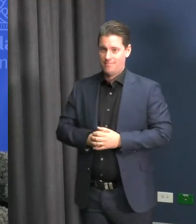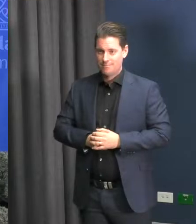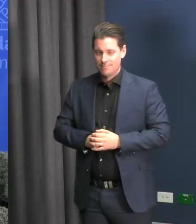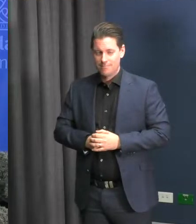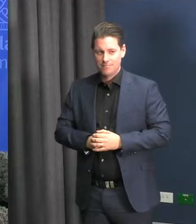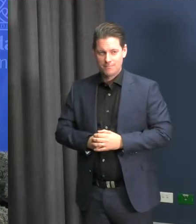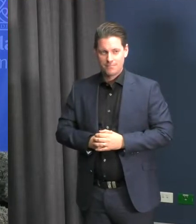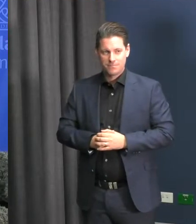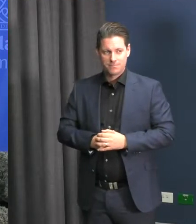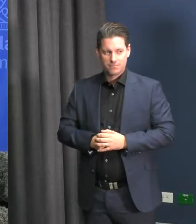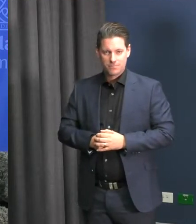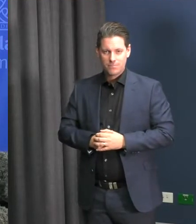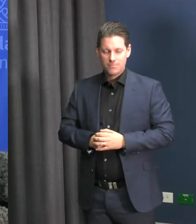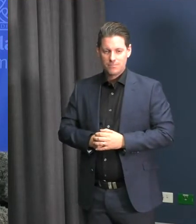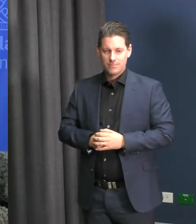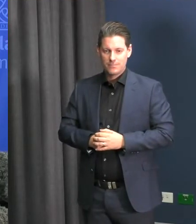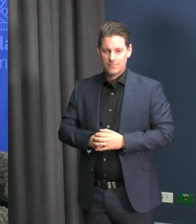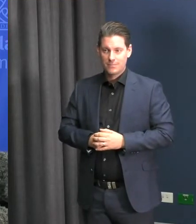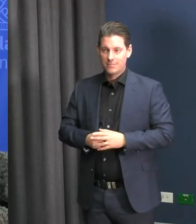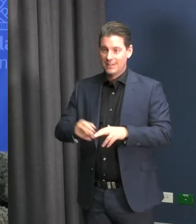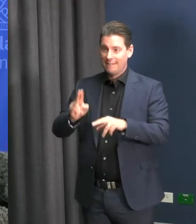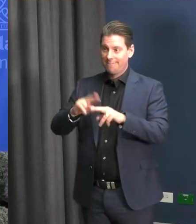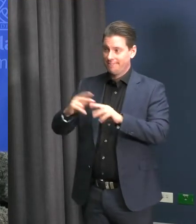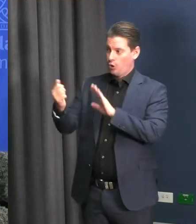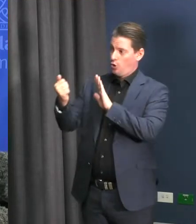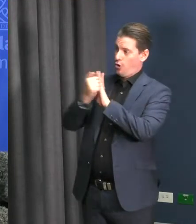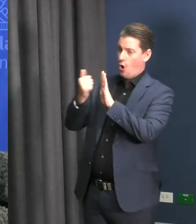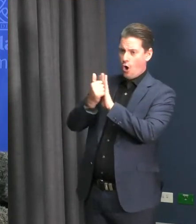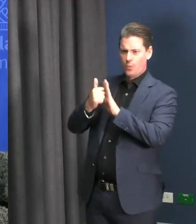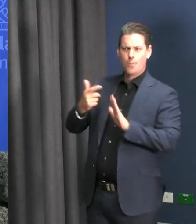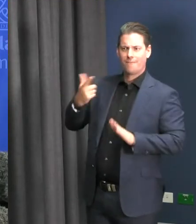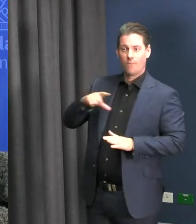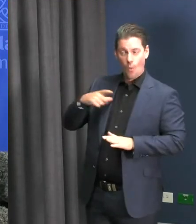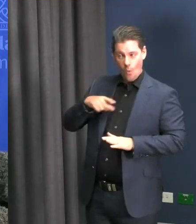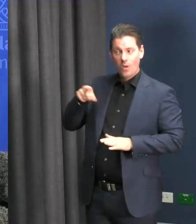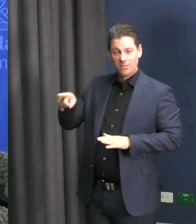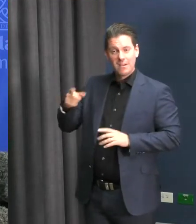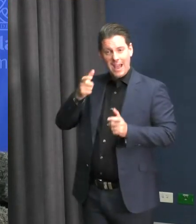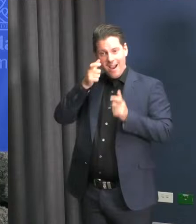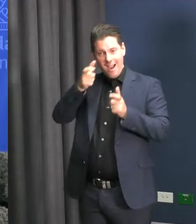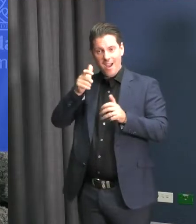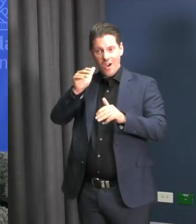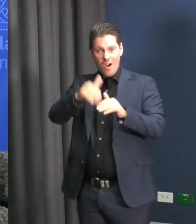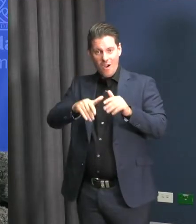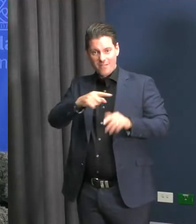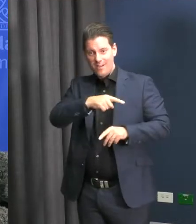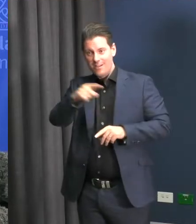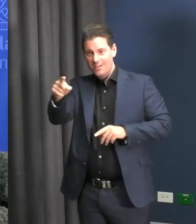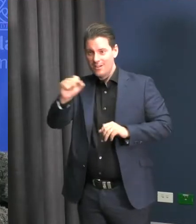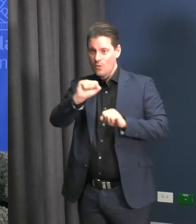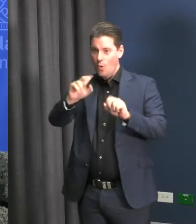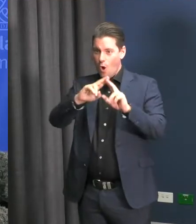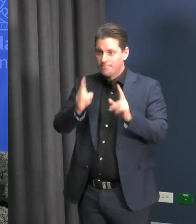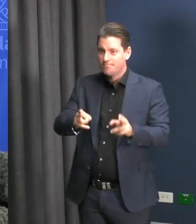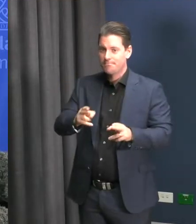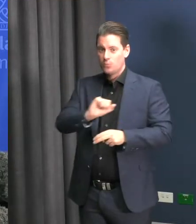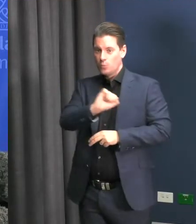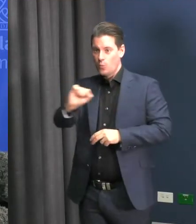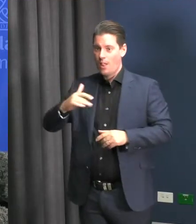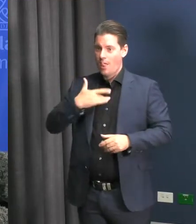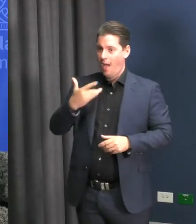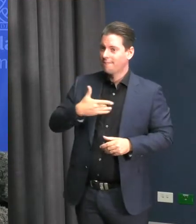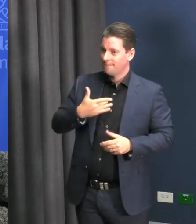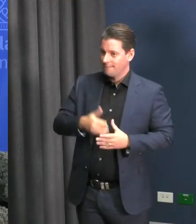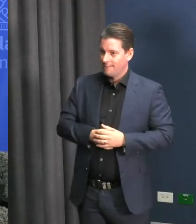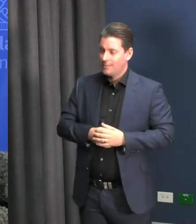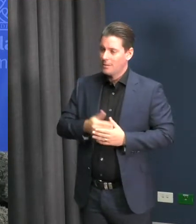ahead. If somebody's knocking at your door, they're there because they care about you. And they're there because they care about Queenslanders. And we want you to listen